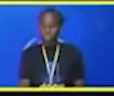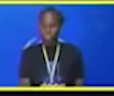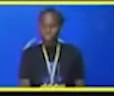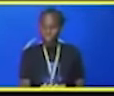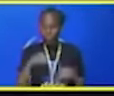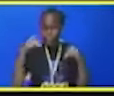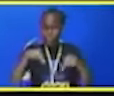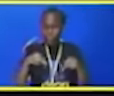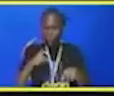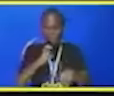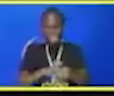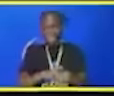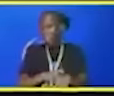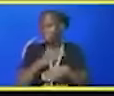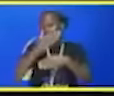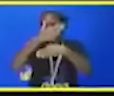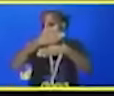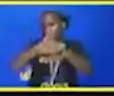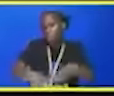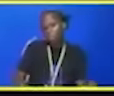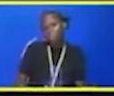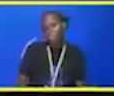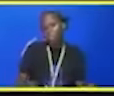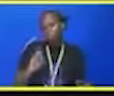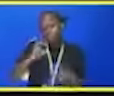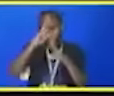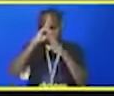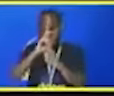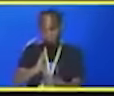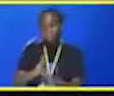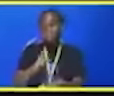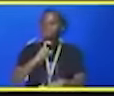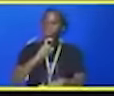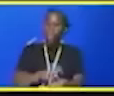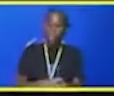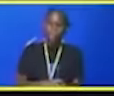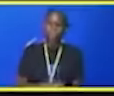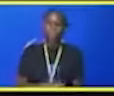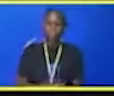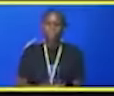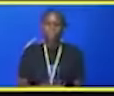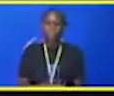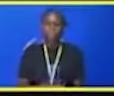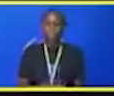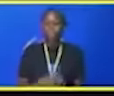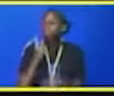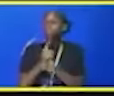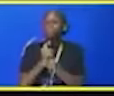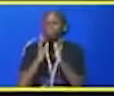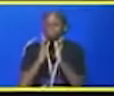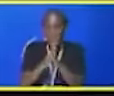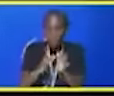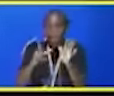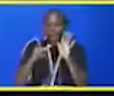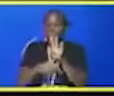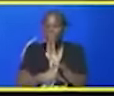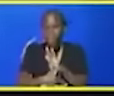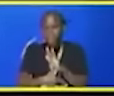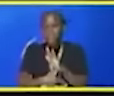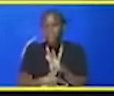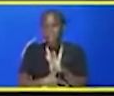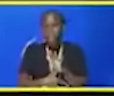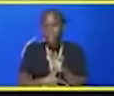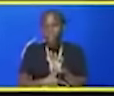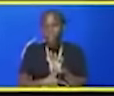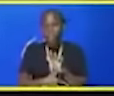Tonight, because our time is fast spent, I have to respect the time. I've been given the honor. I'm going to pray for us and then hopefully do an altar call.